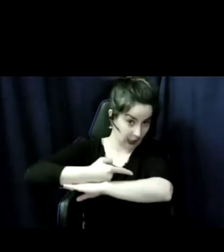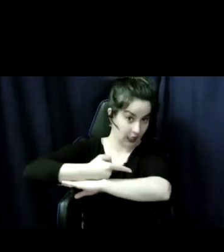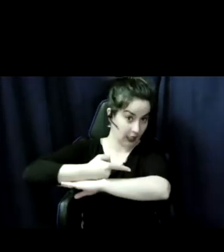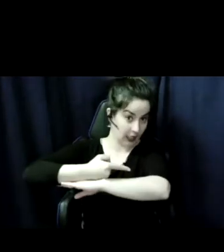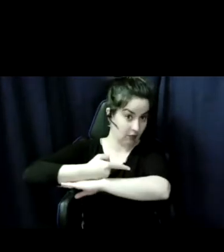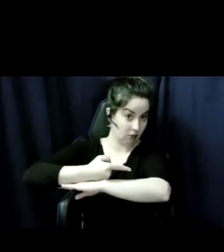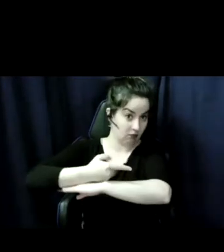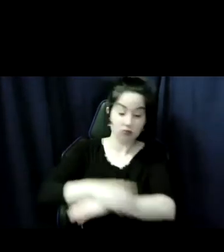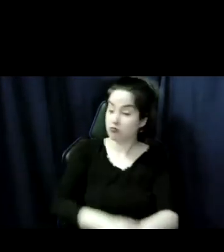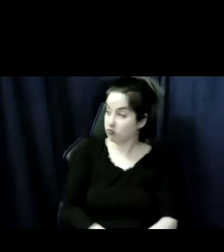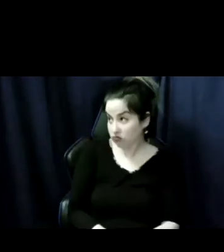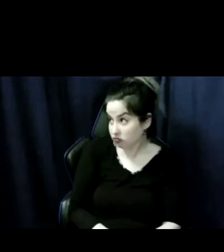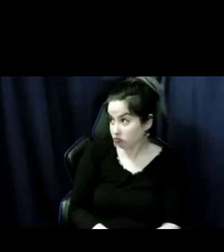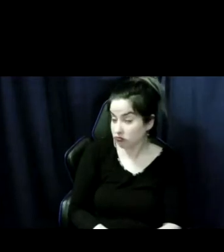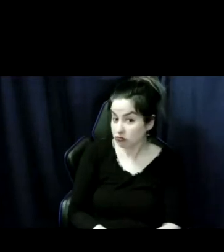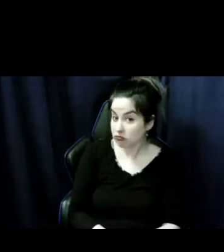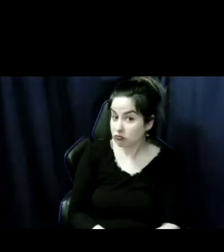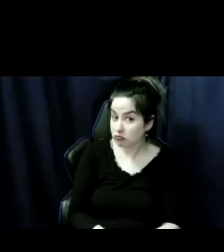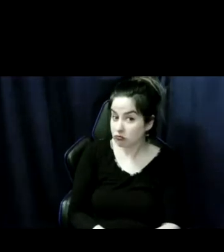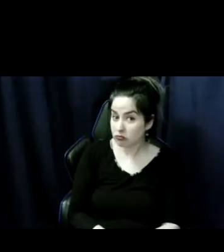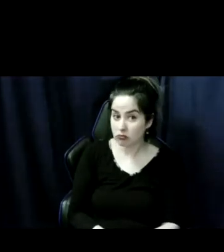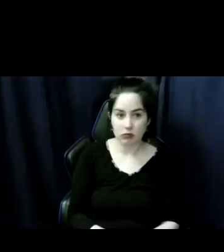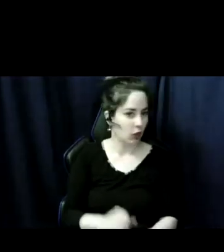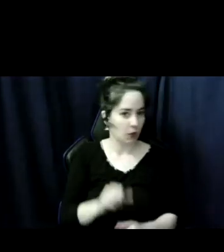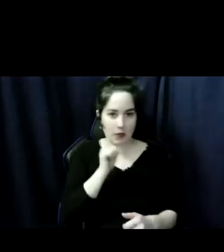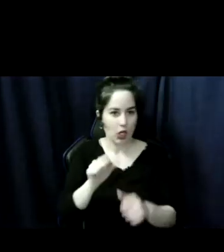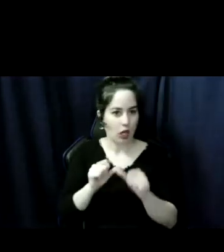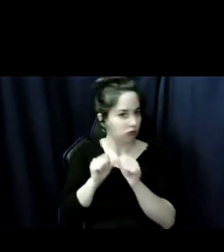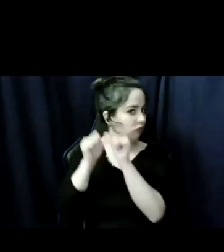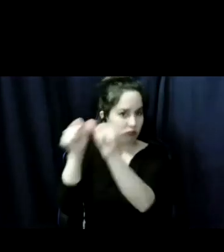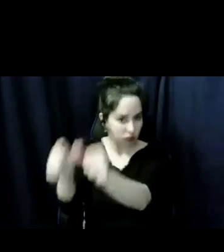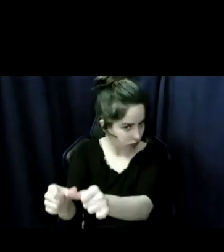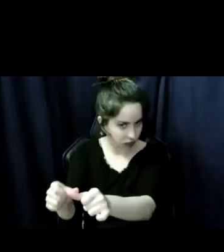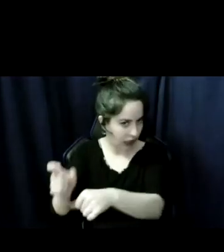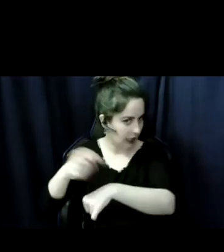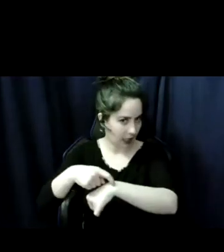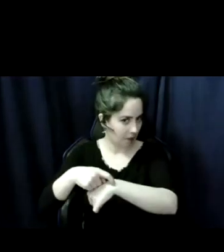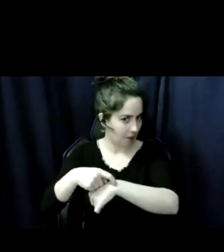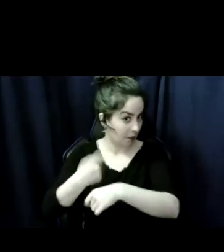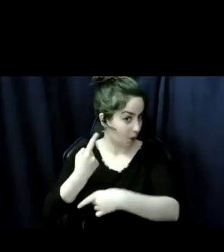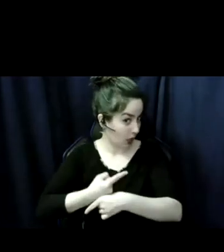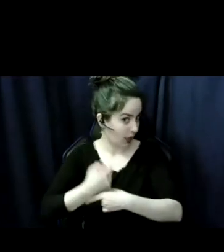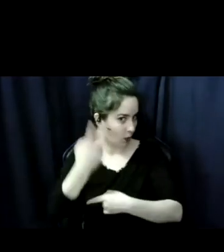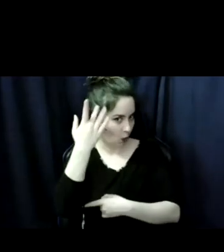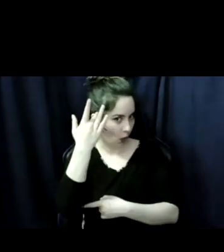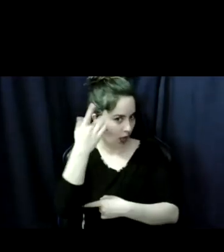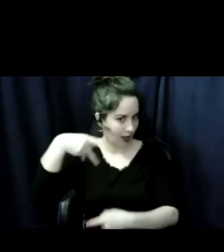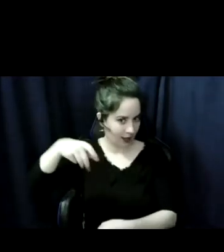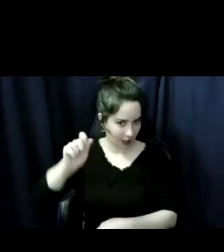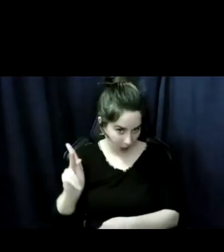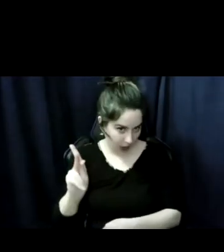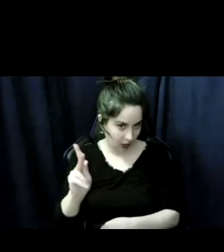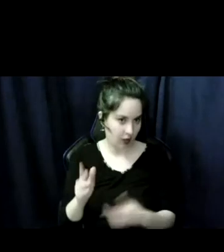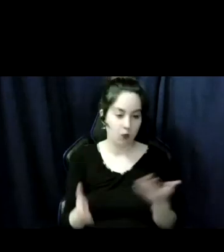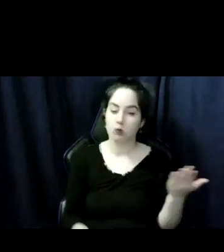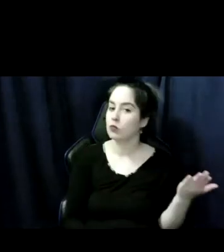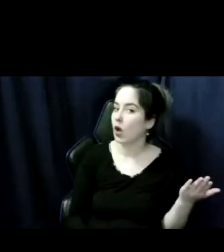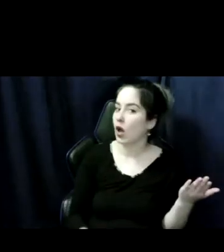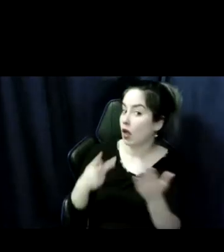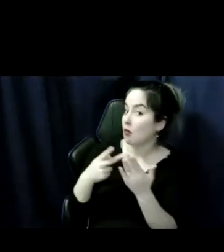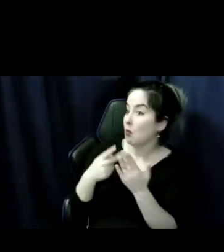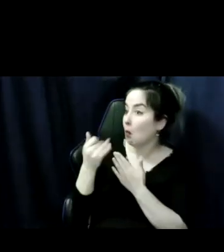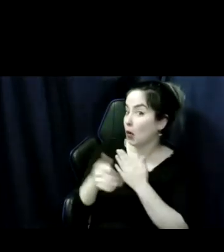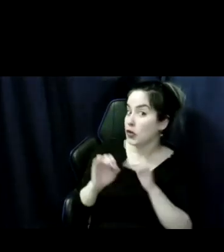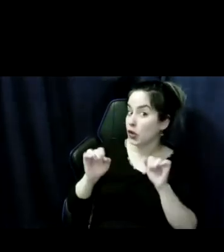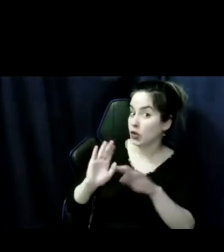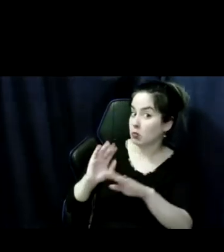that. Mm-hmm. Or it wouldn't be an extended period of time, right? Because of the park? I would say the projects could be up for